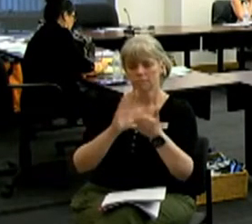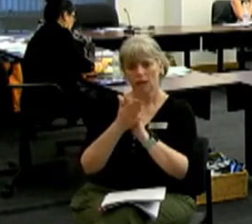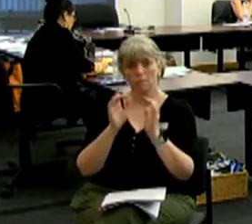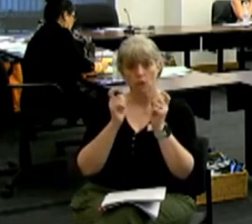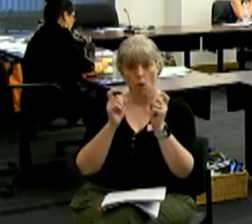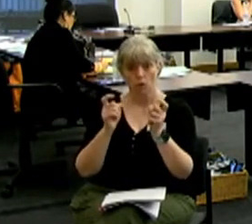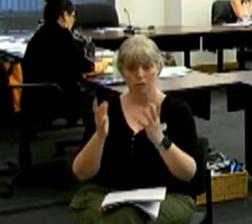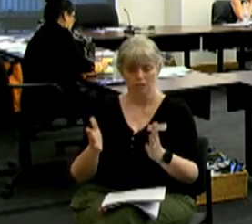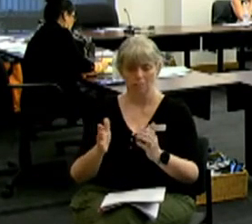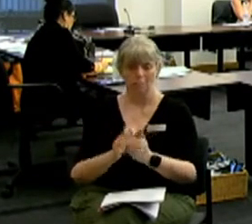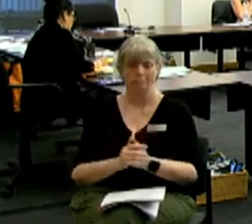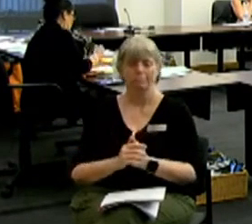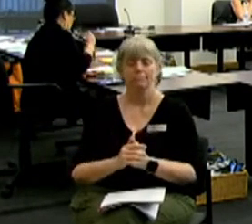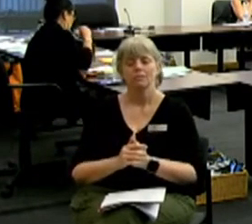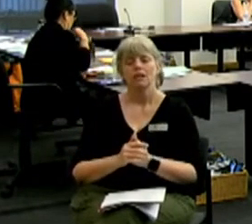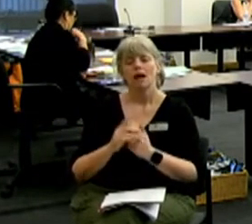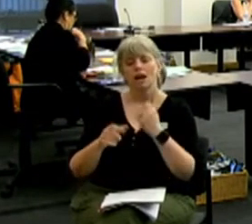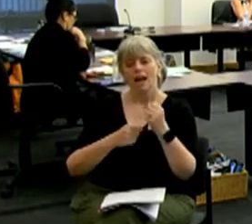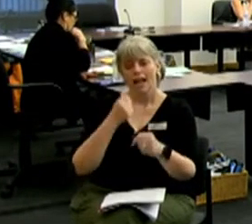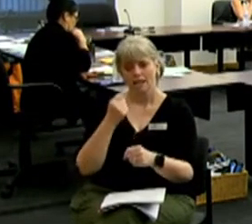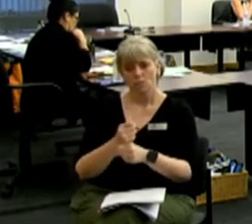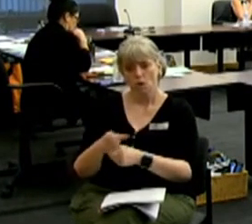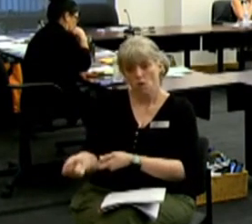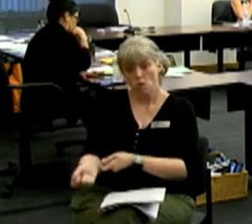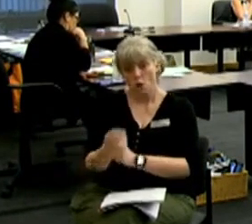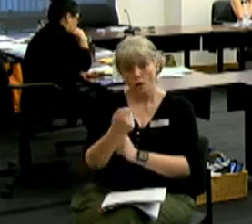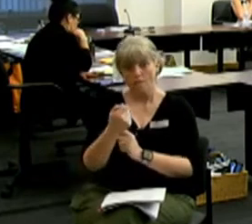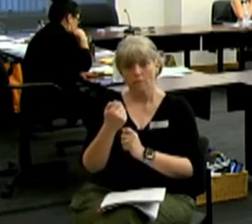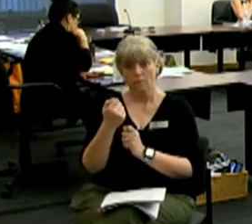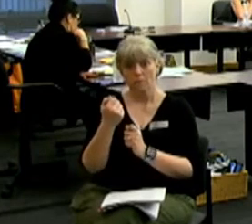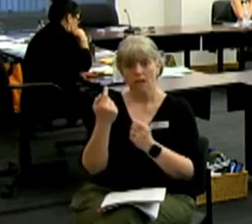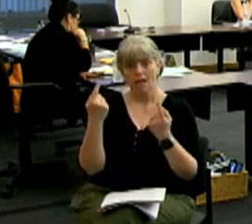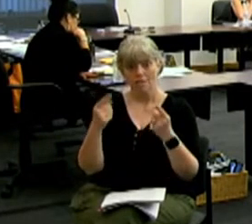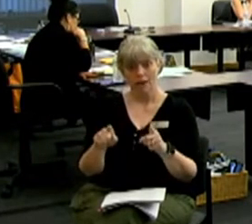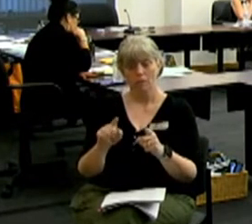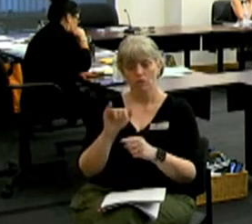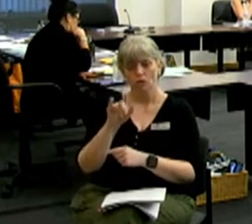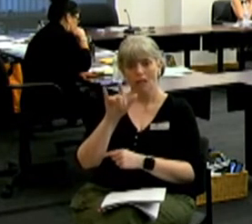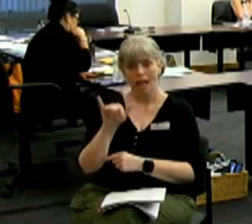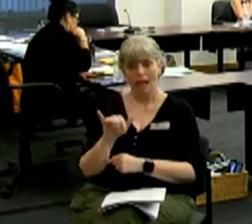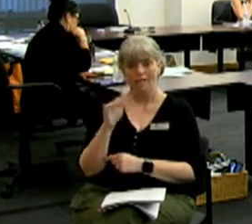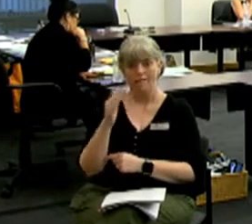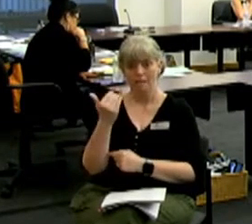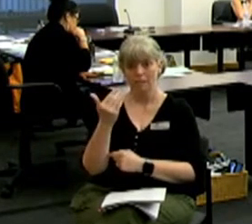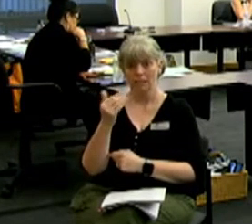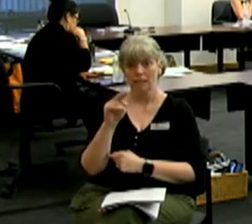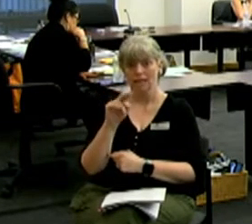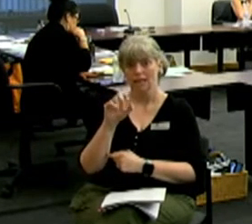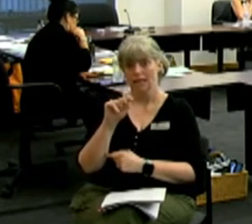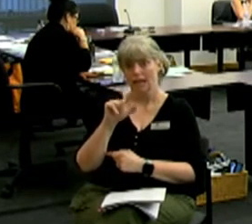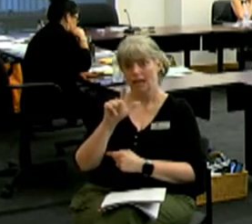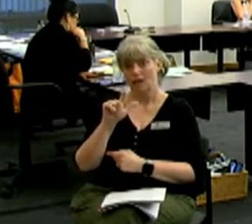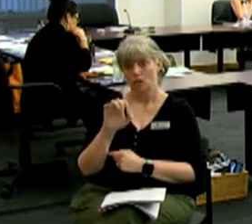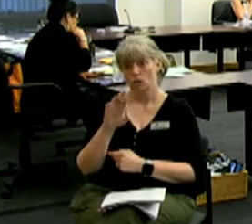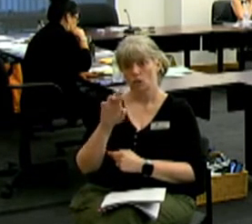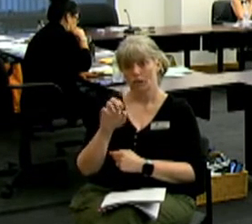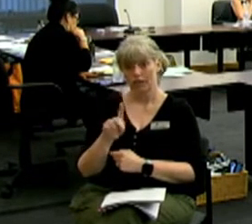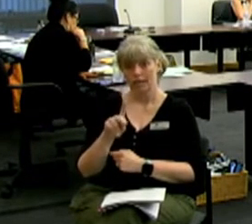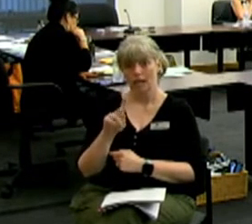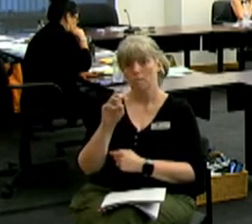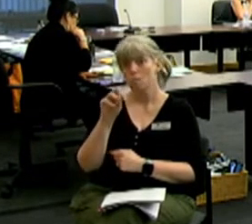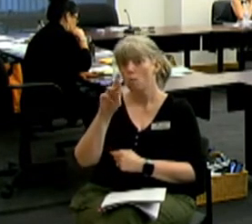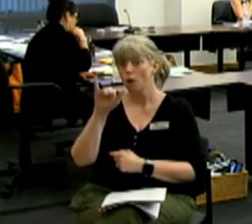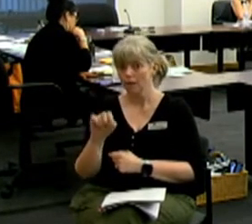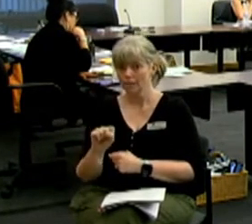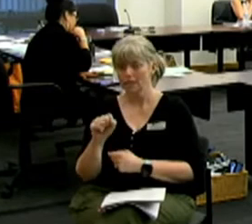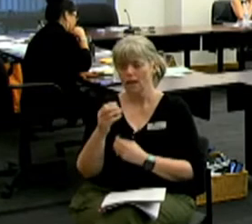donors. Our annual golf outing will be held on Friday, July 15th at Nettle Creek Club in Morris. We only have a